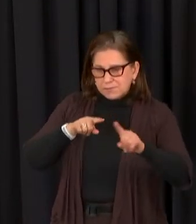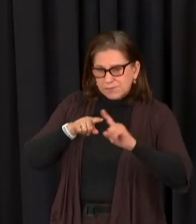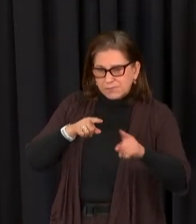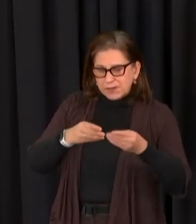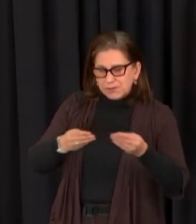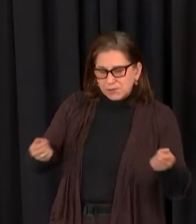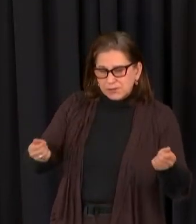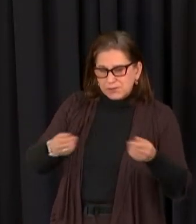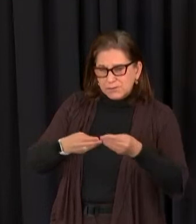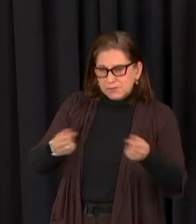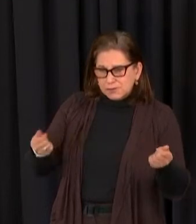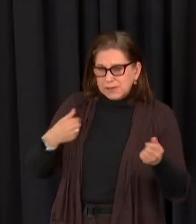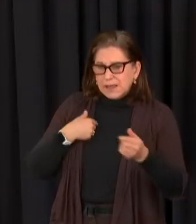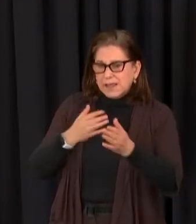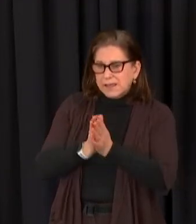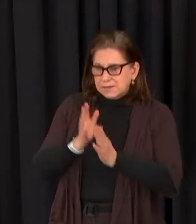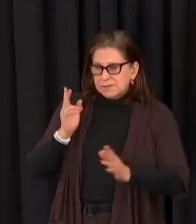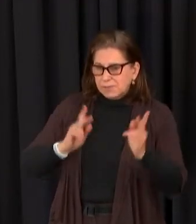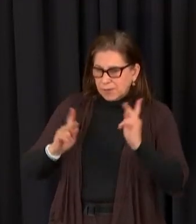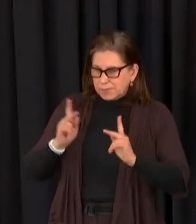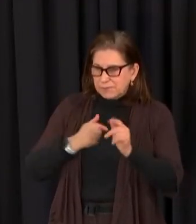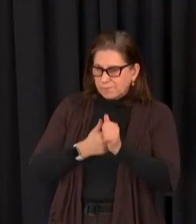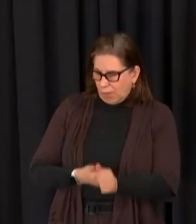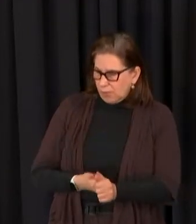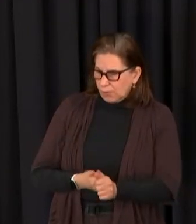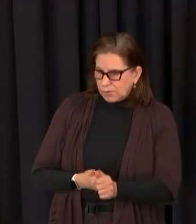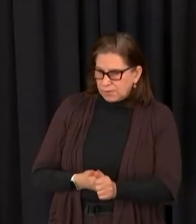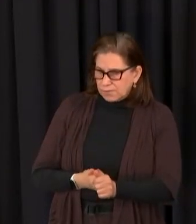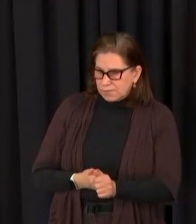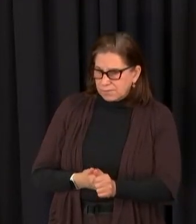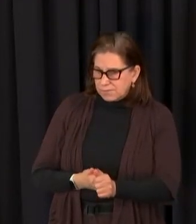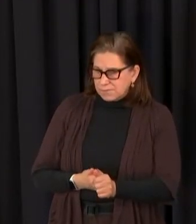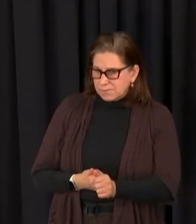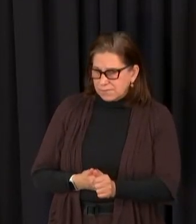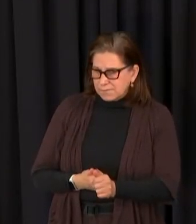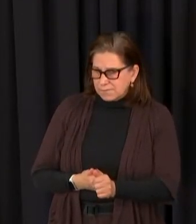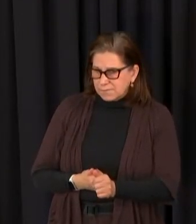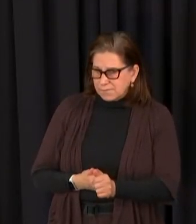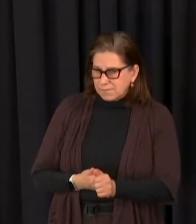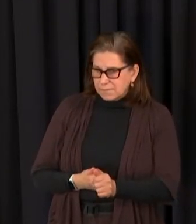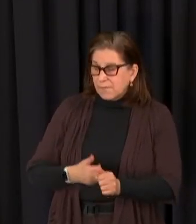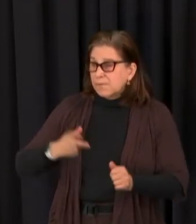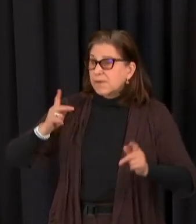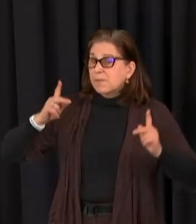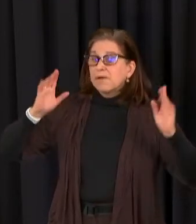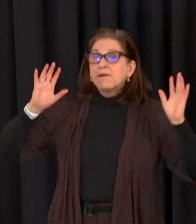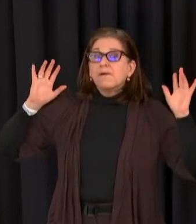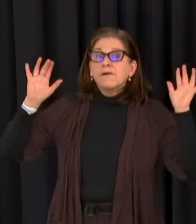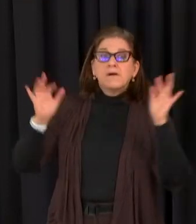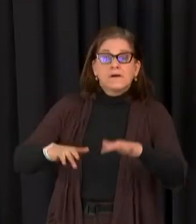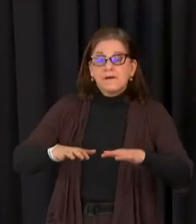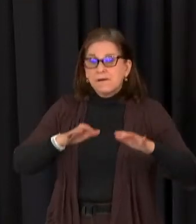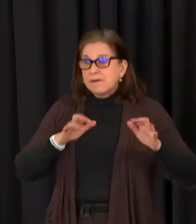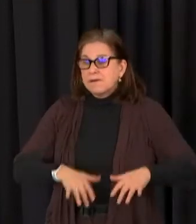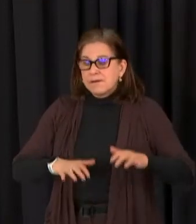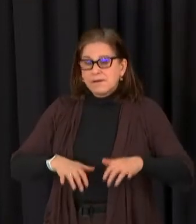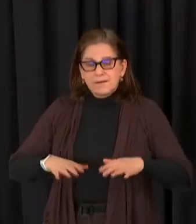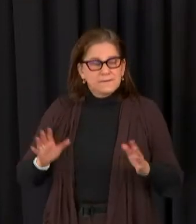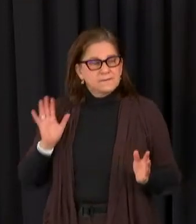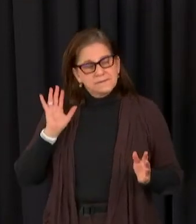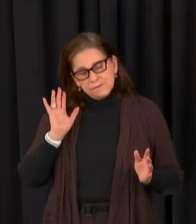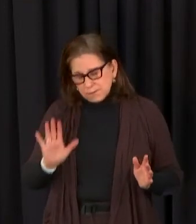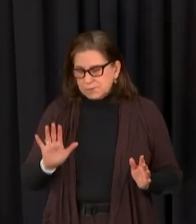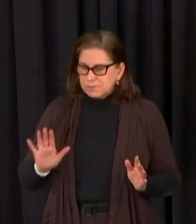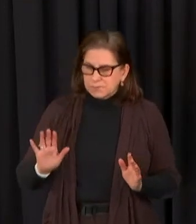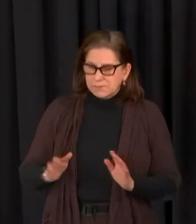we're asking people to follow what we've asked, that not everybody try to go on at the same time, because that's not going to put